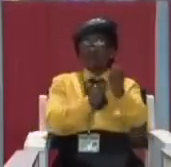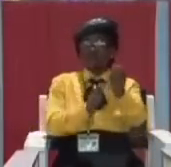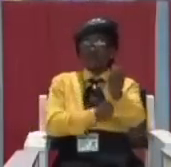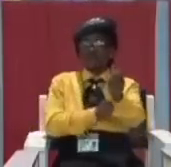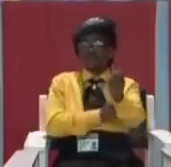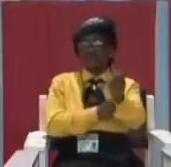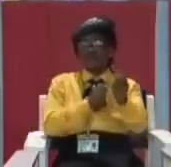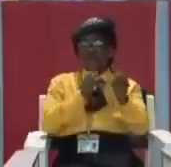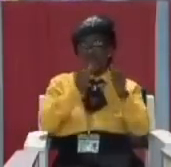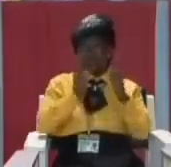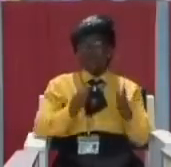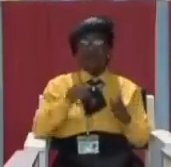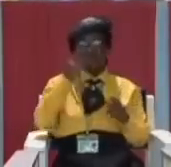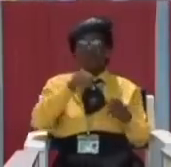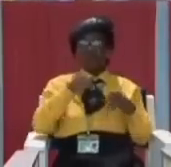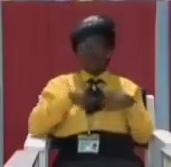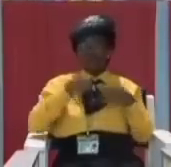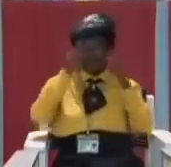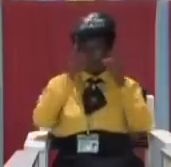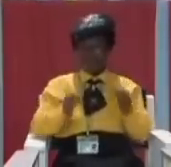back home, Father, receive.